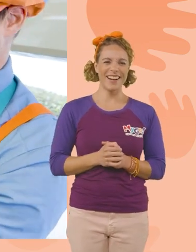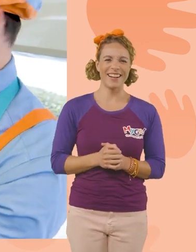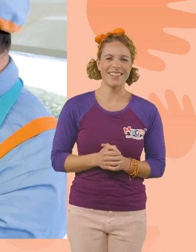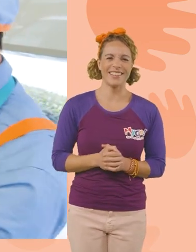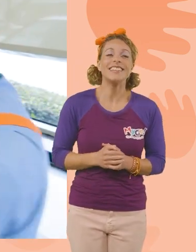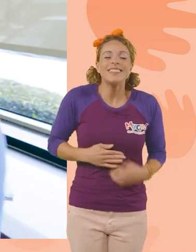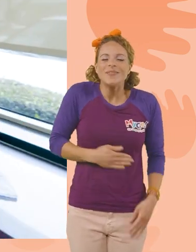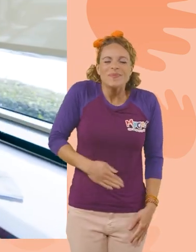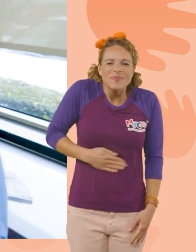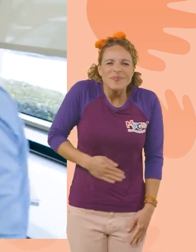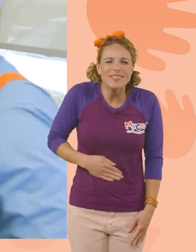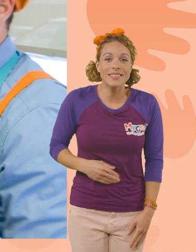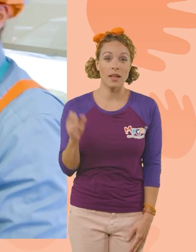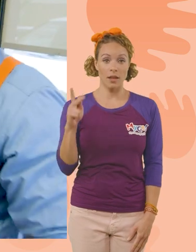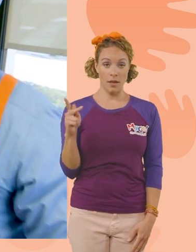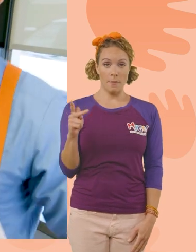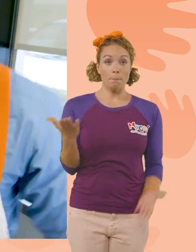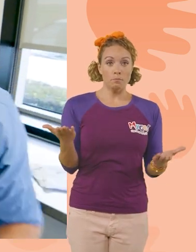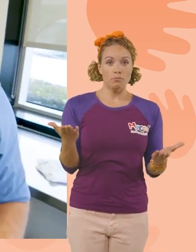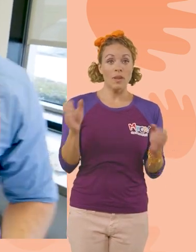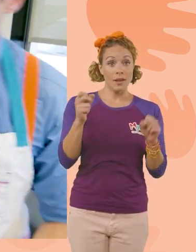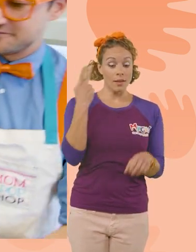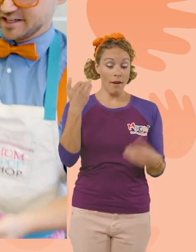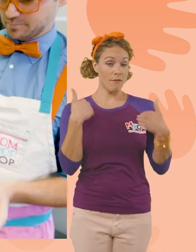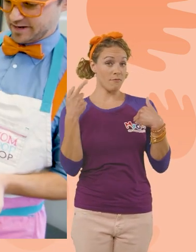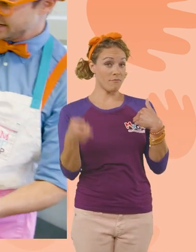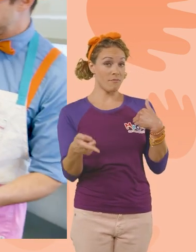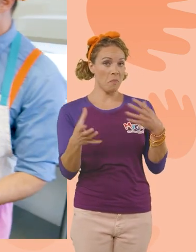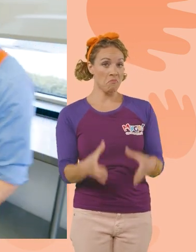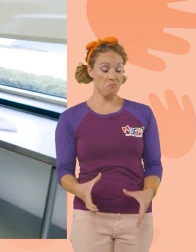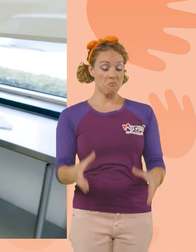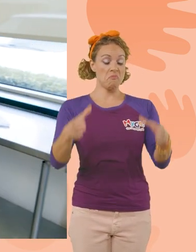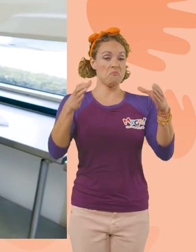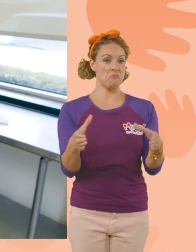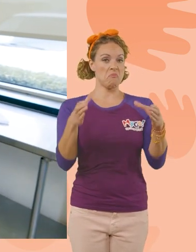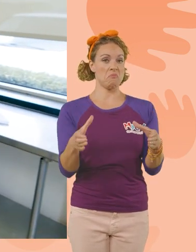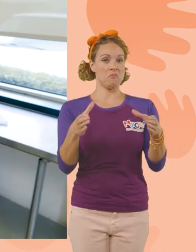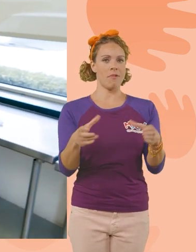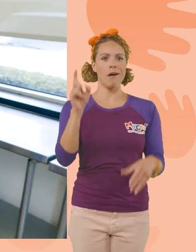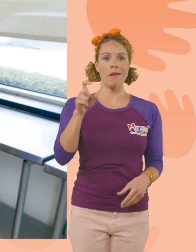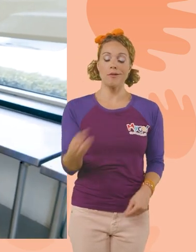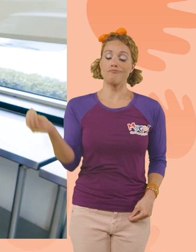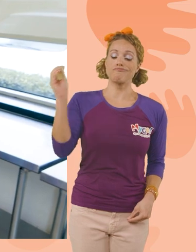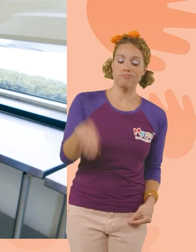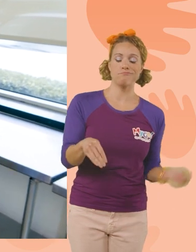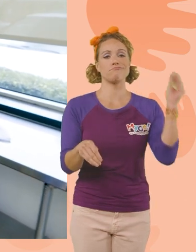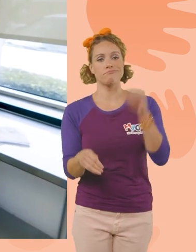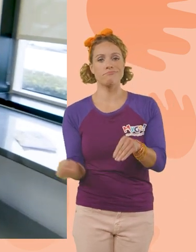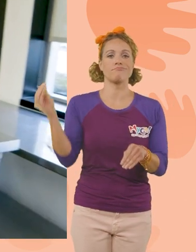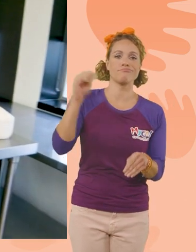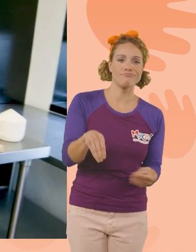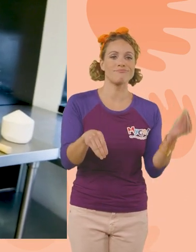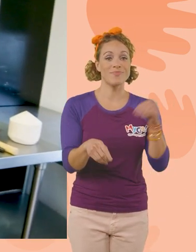pineapple. Yum. Okay, so you can see we have this big bucket right here, and we need to put a lot of the